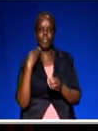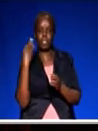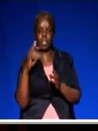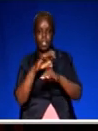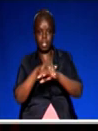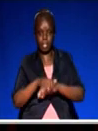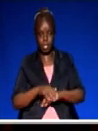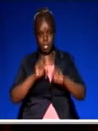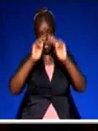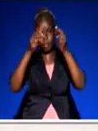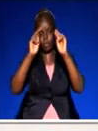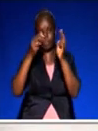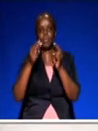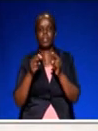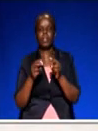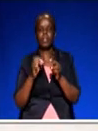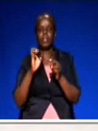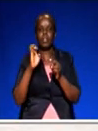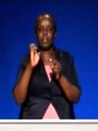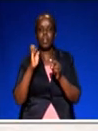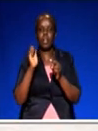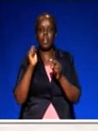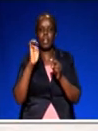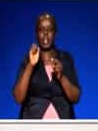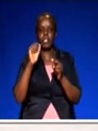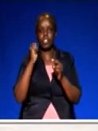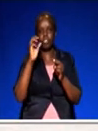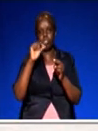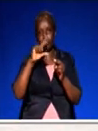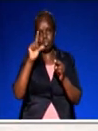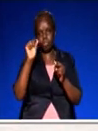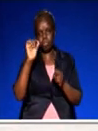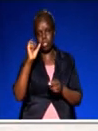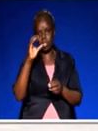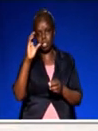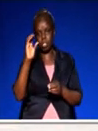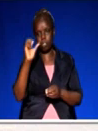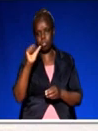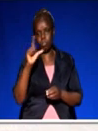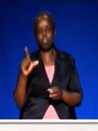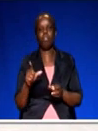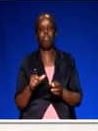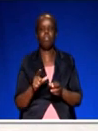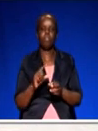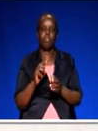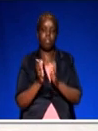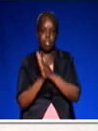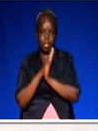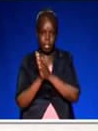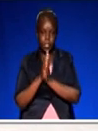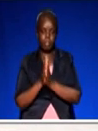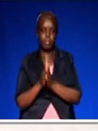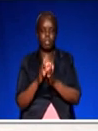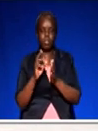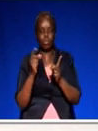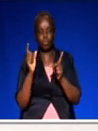our topic is ideological narratives. There are two ways of spelling the word ideological.